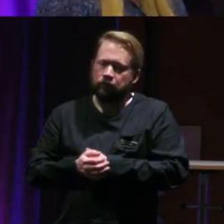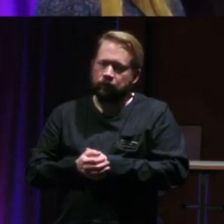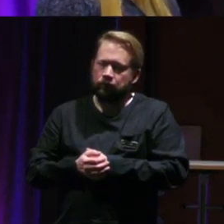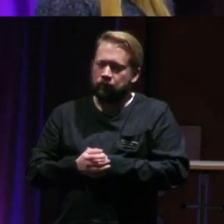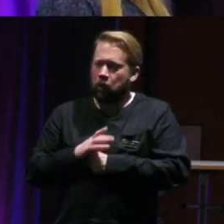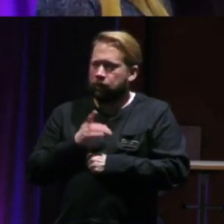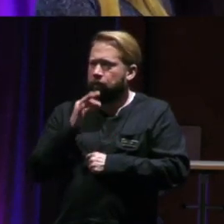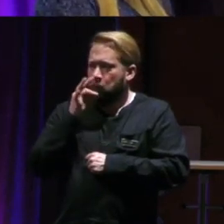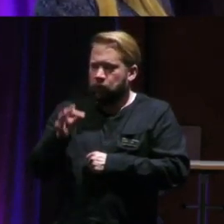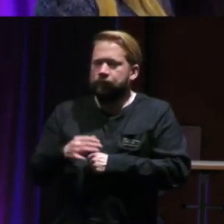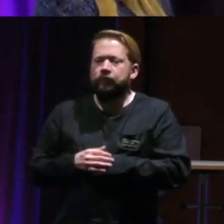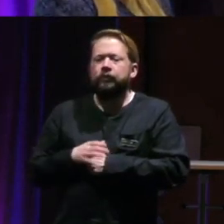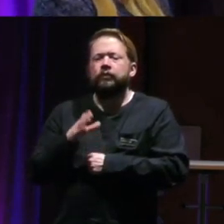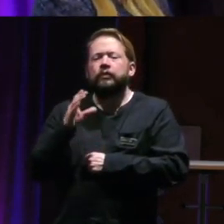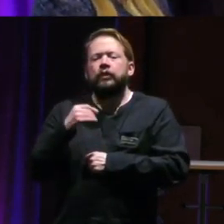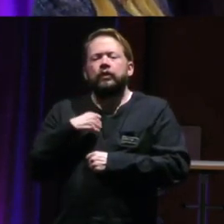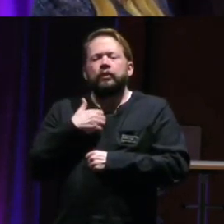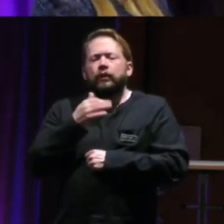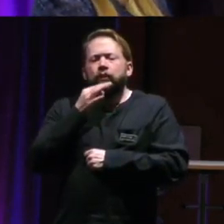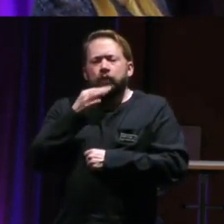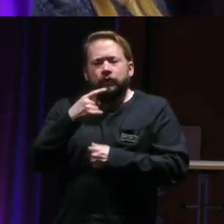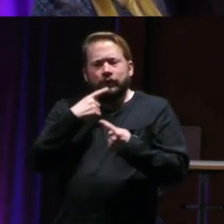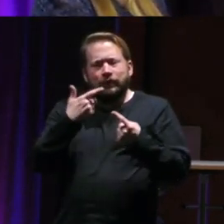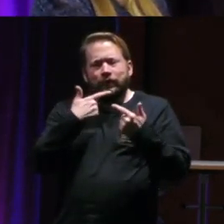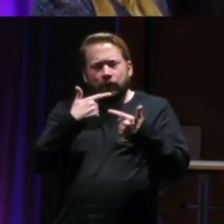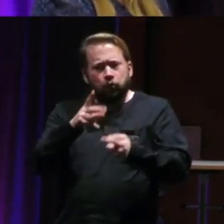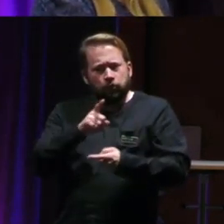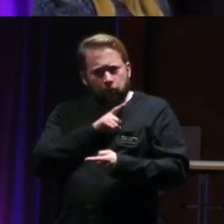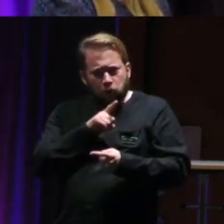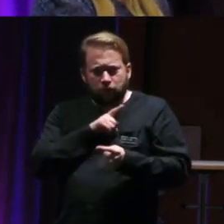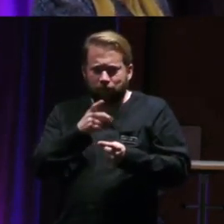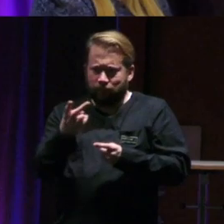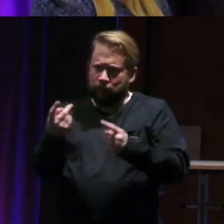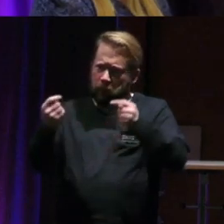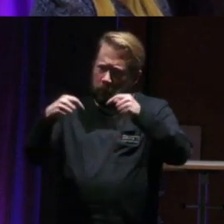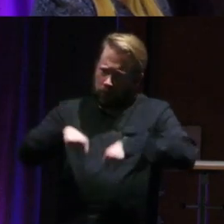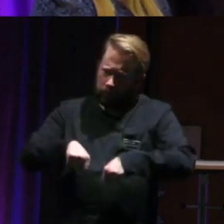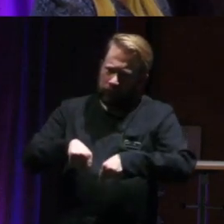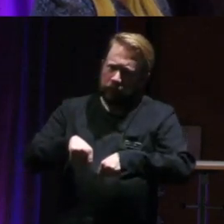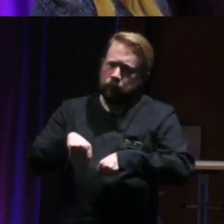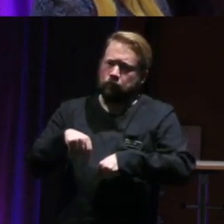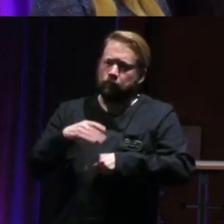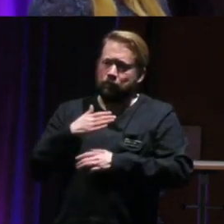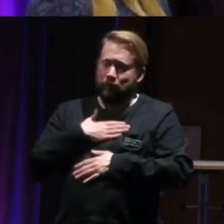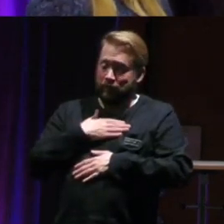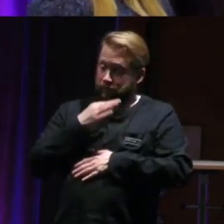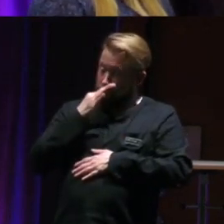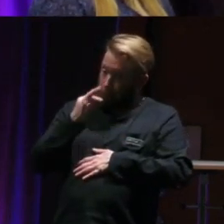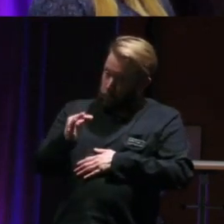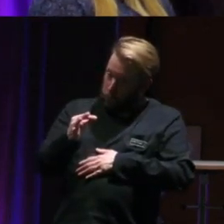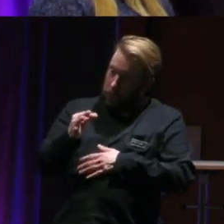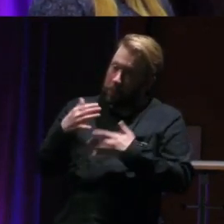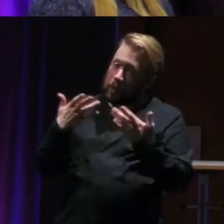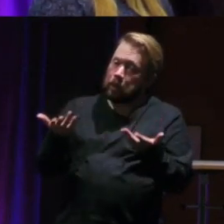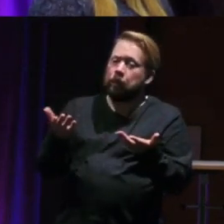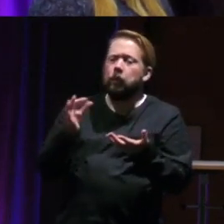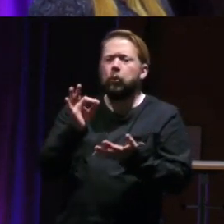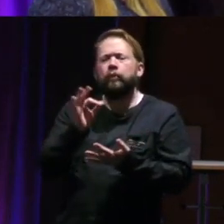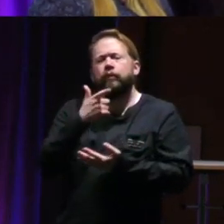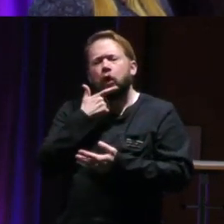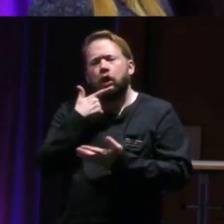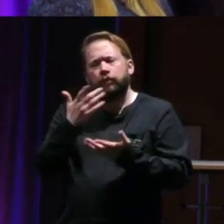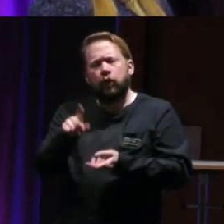Hi, and I just wanted to say to you both, thank you so much for being here. Thank you. My question is, how dangerous is it for you to sit